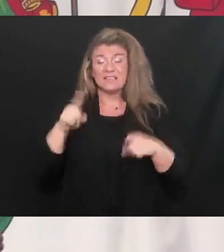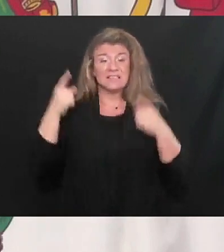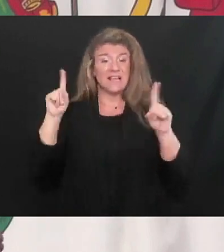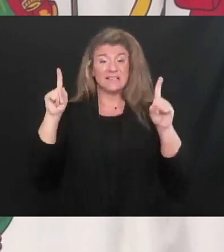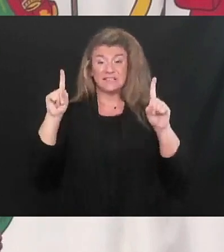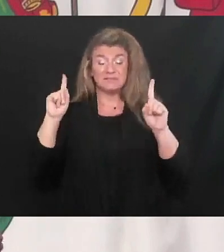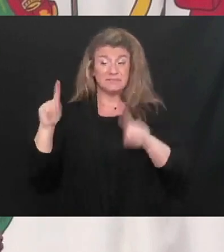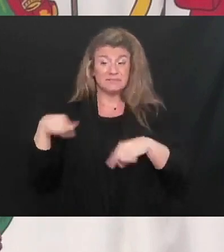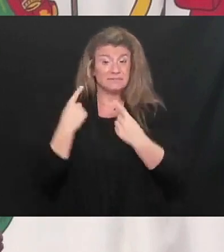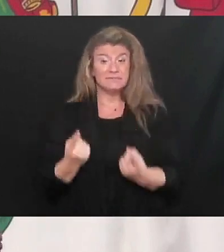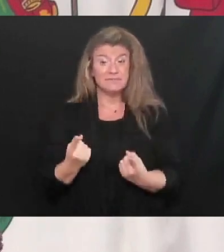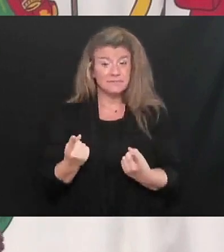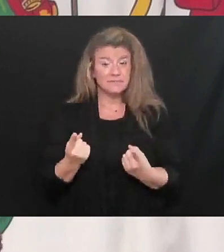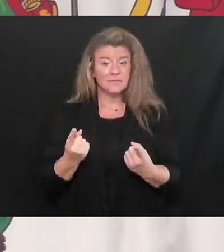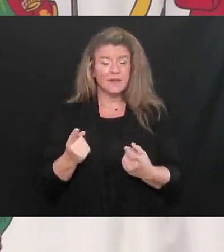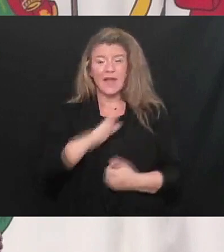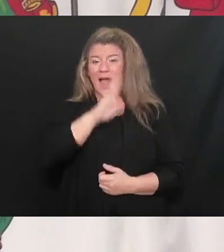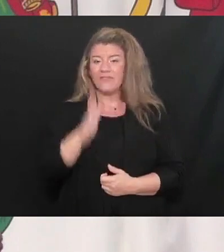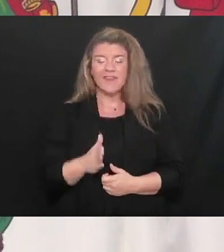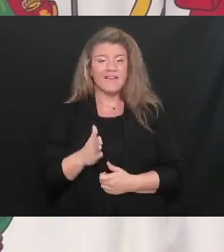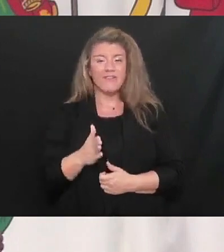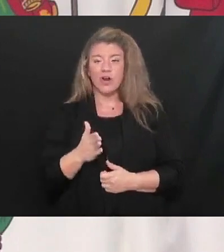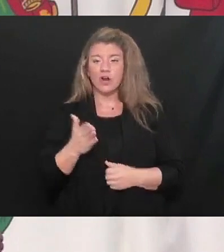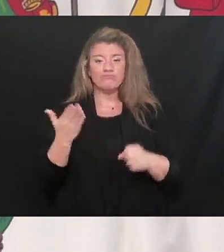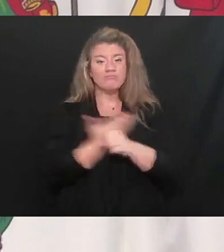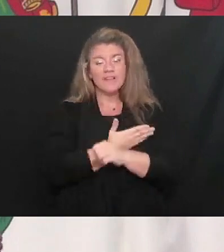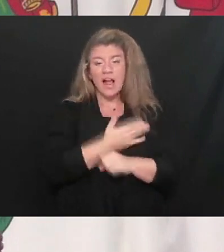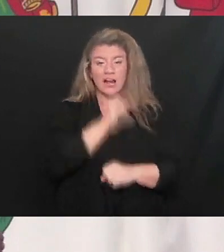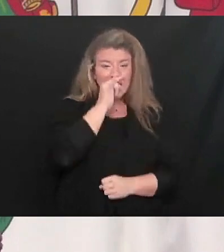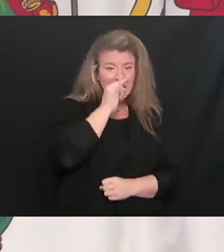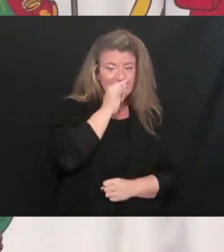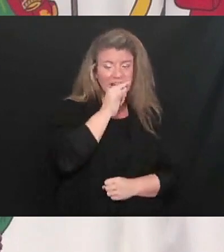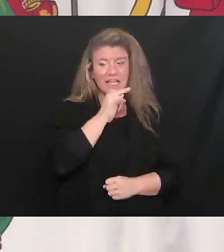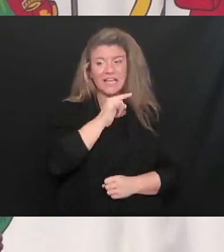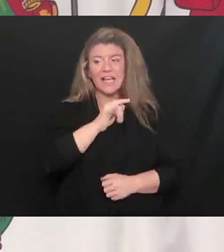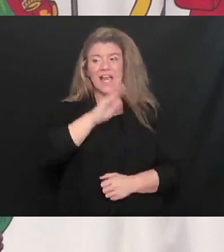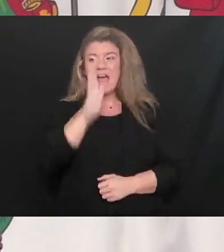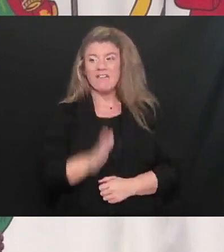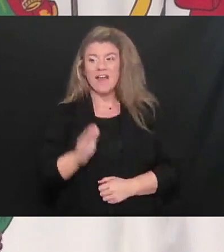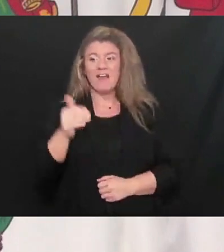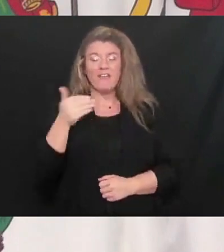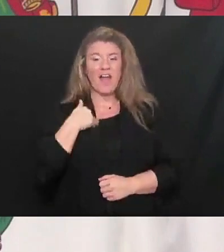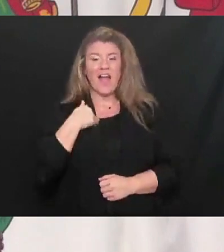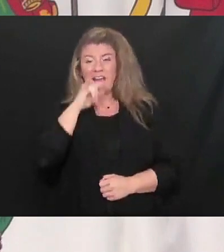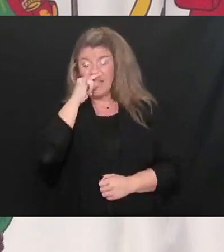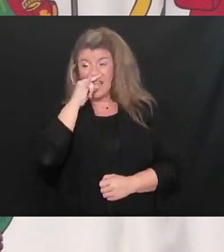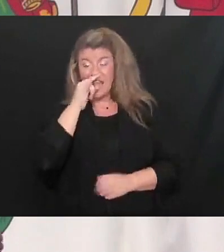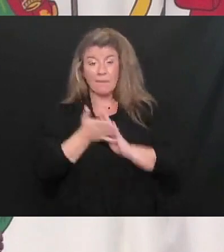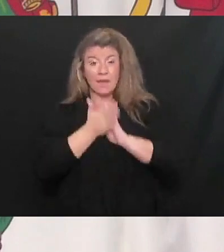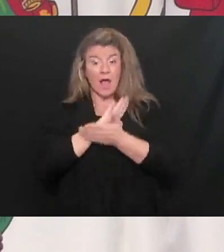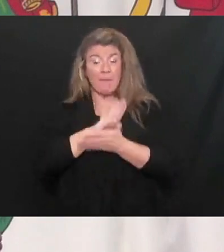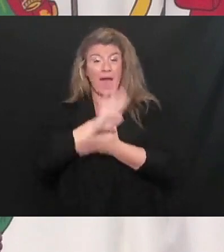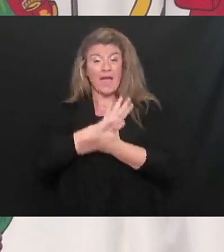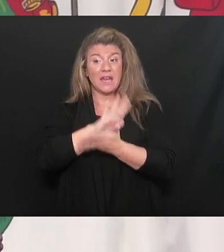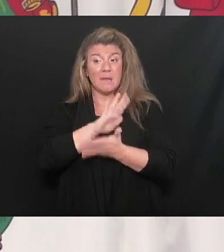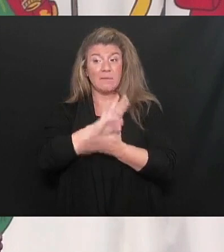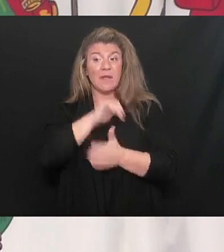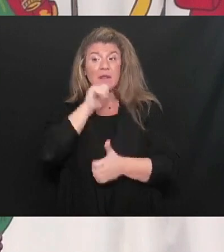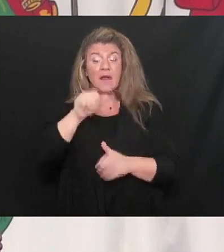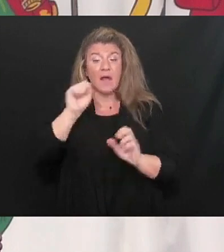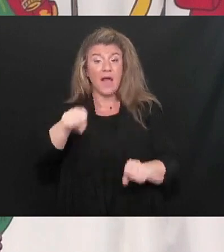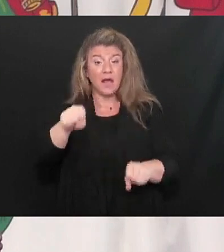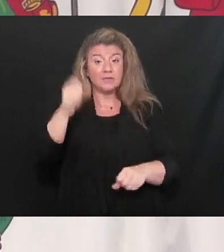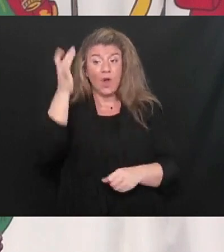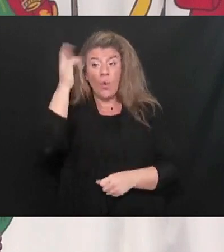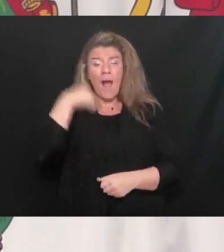belief. I've never cut a kid. I've absolutely never, ever had a kid become academically ineligible because I really believe in the kids,